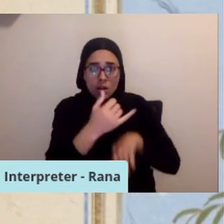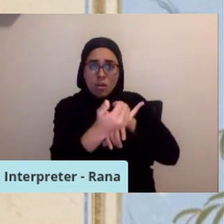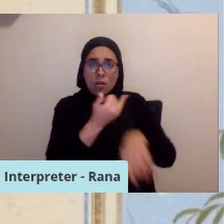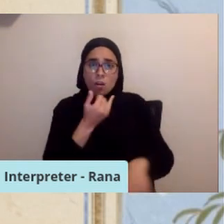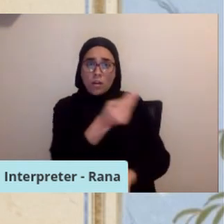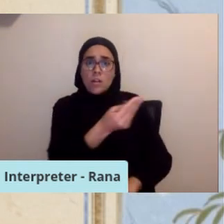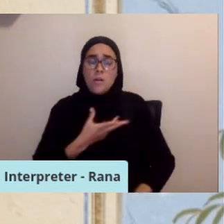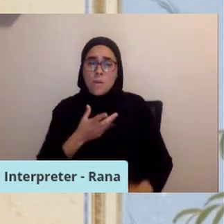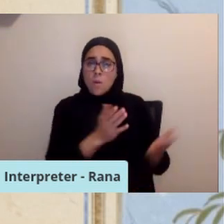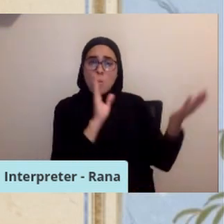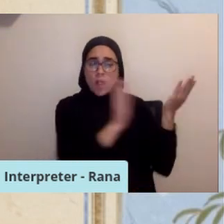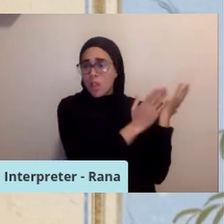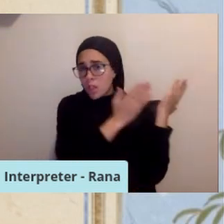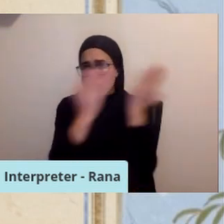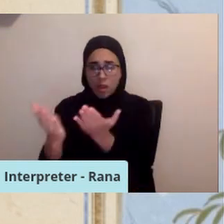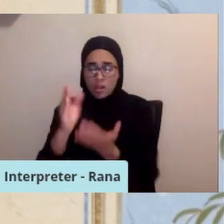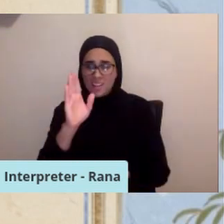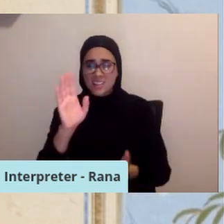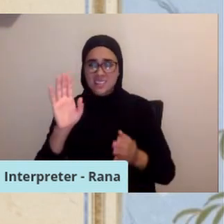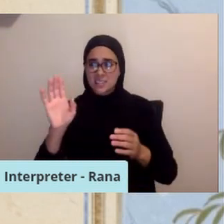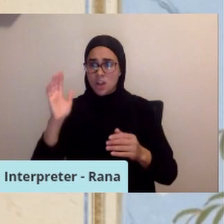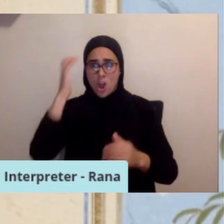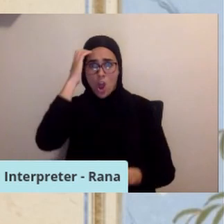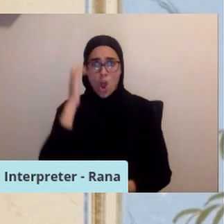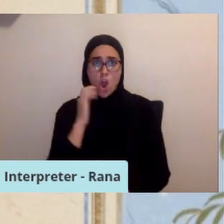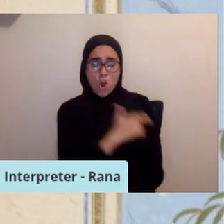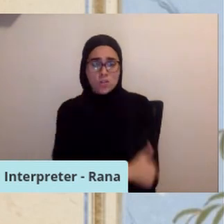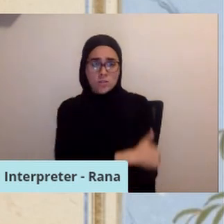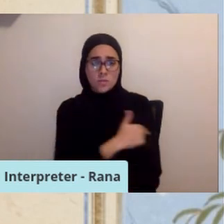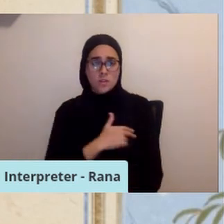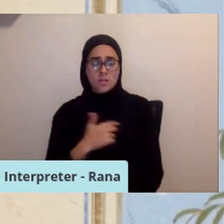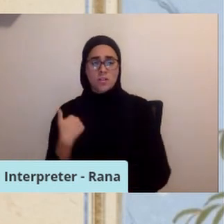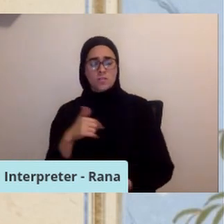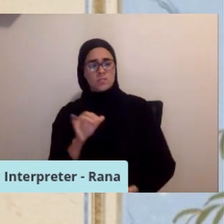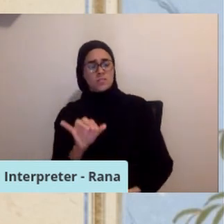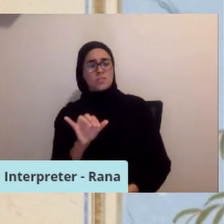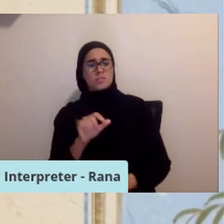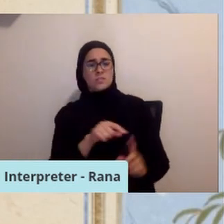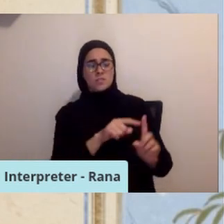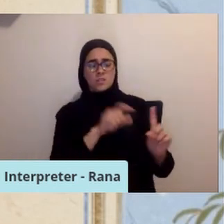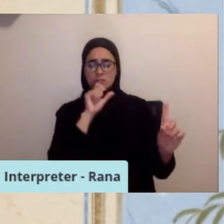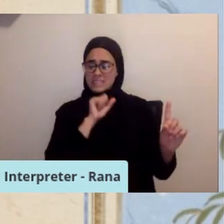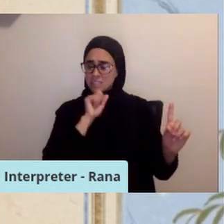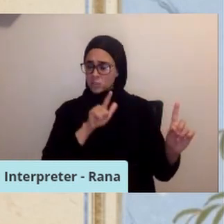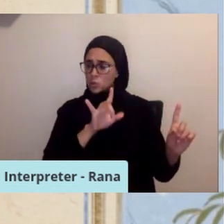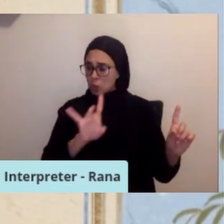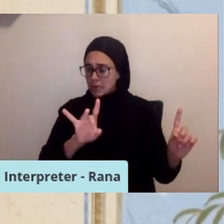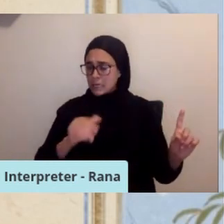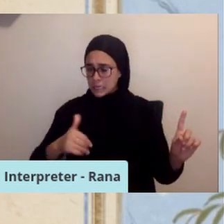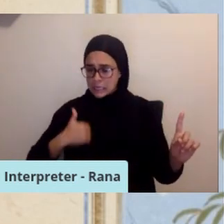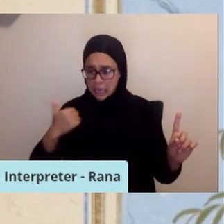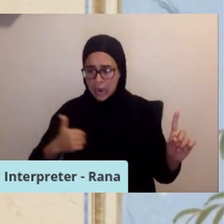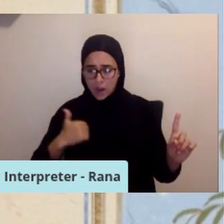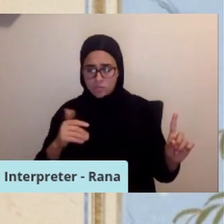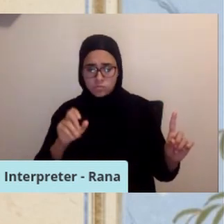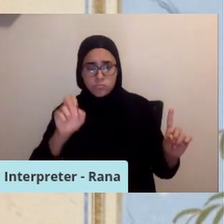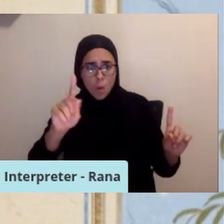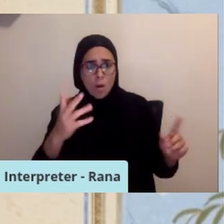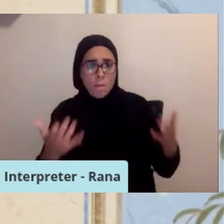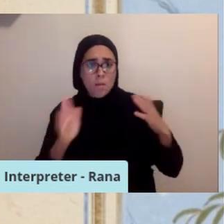to the ER, at first we felt, okay, well, he's 28, he's young, so there are hopes for his